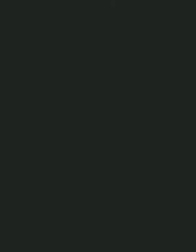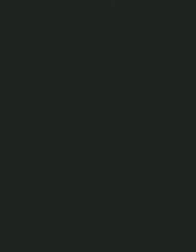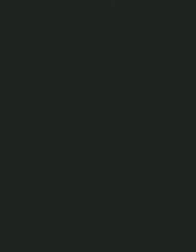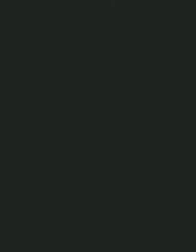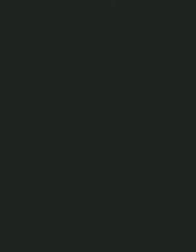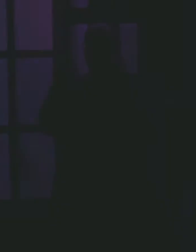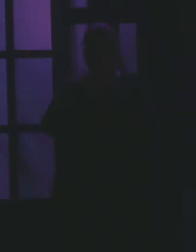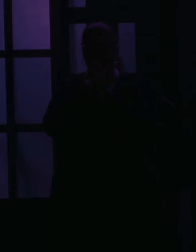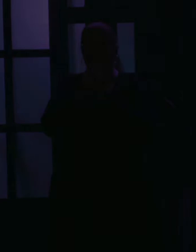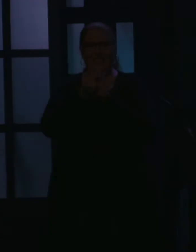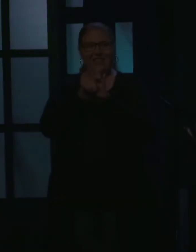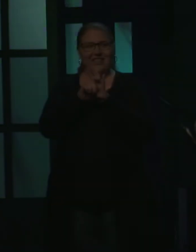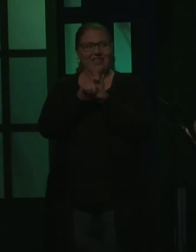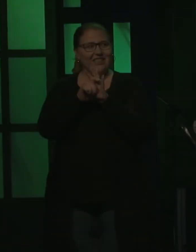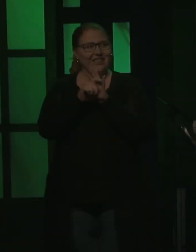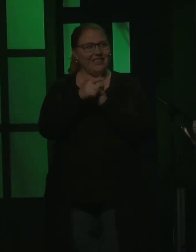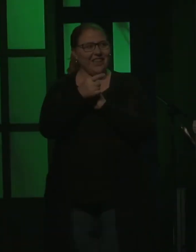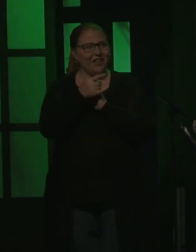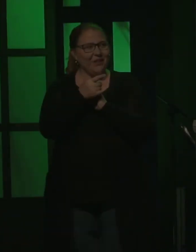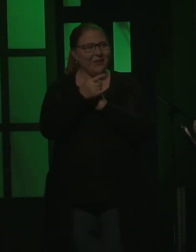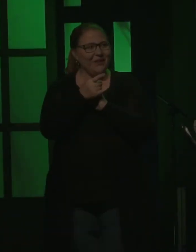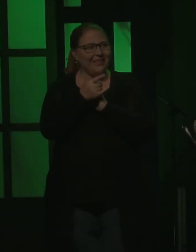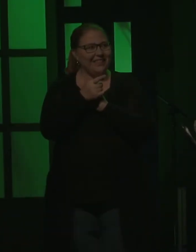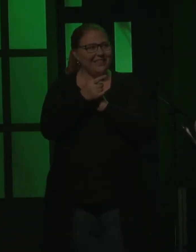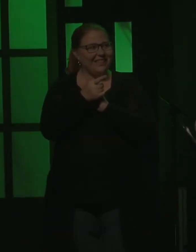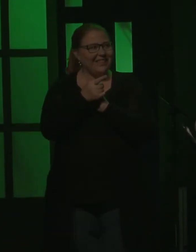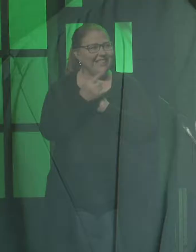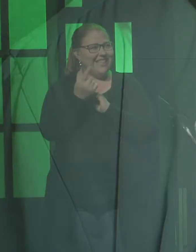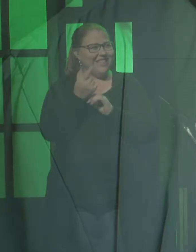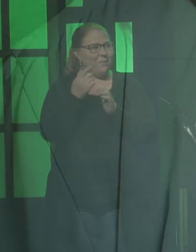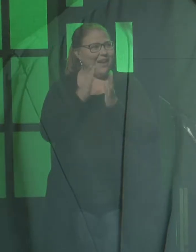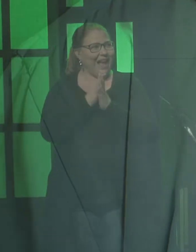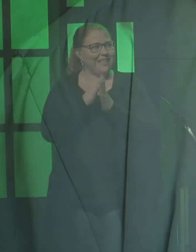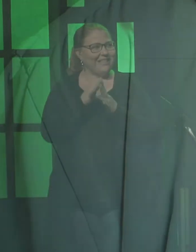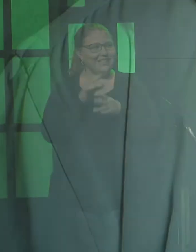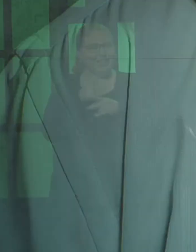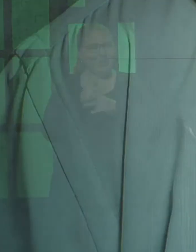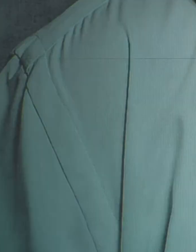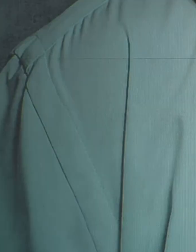picture. Is that you? In life, somebody asked to borrow money.